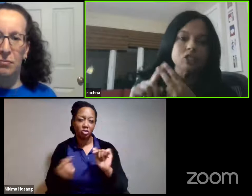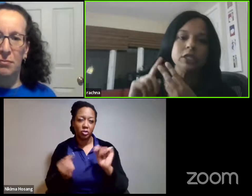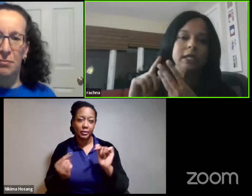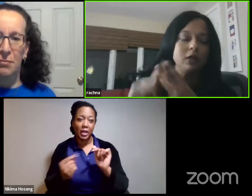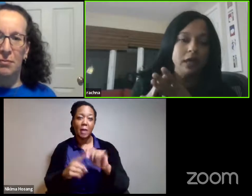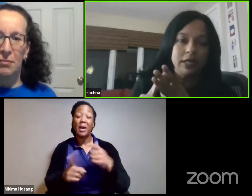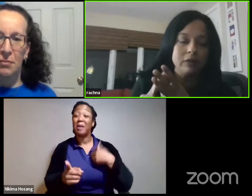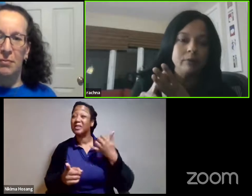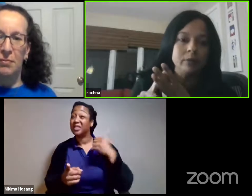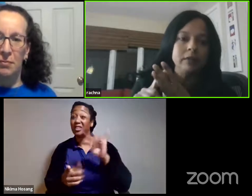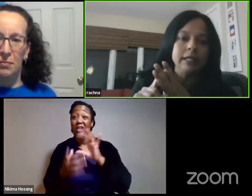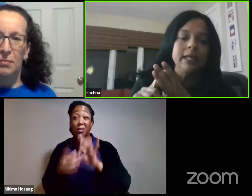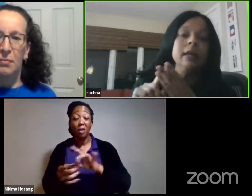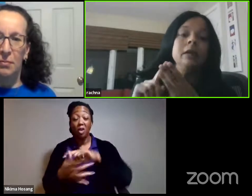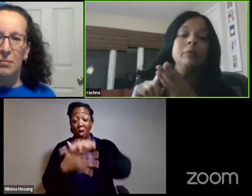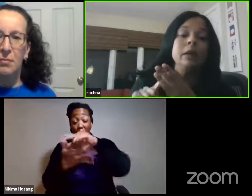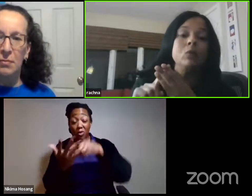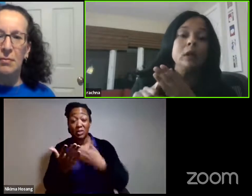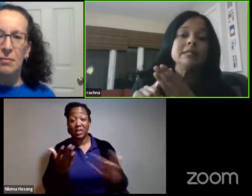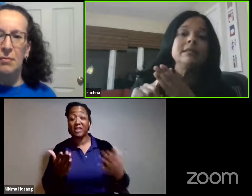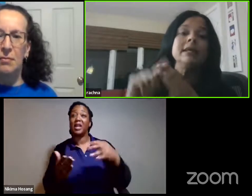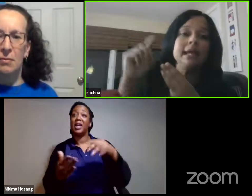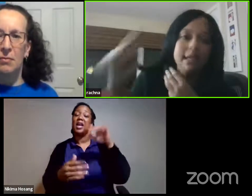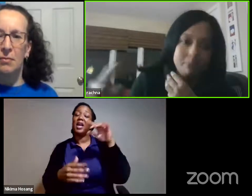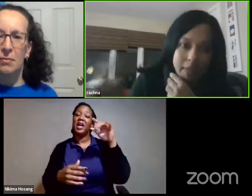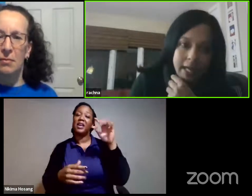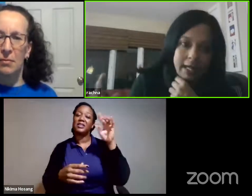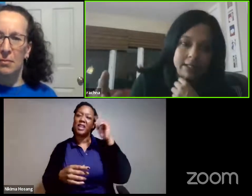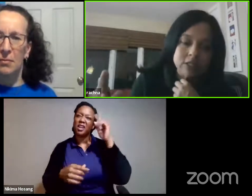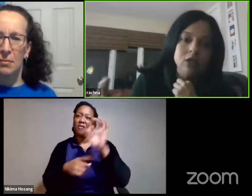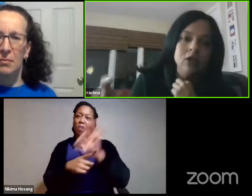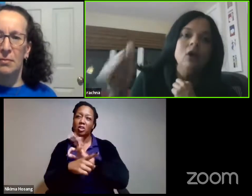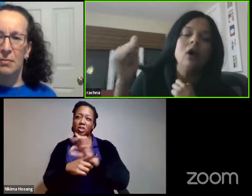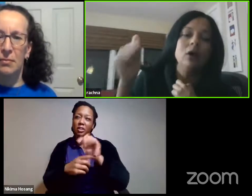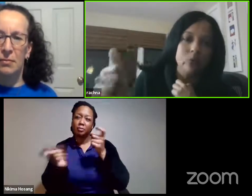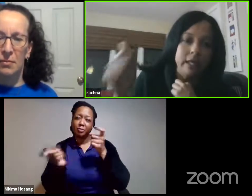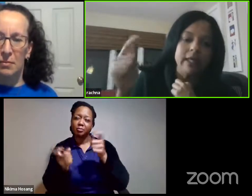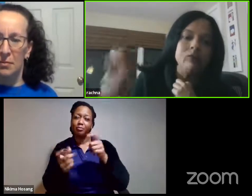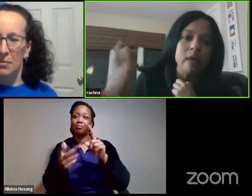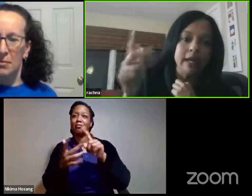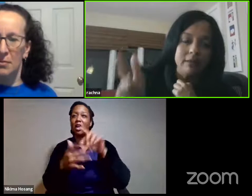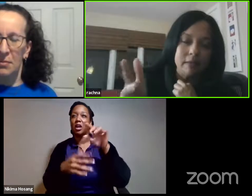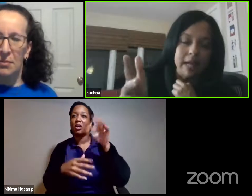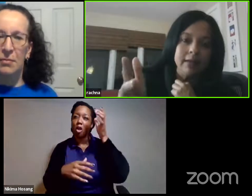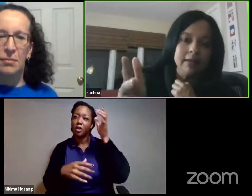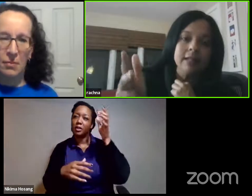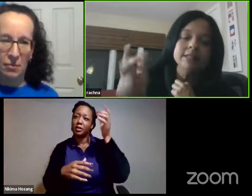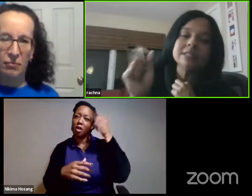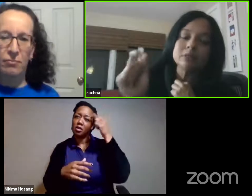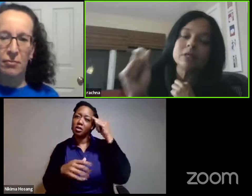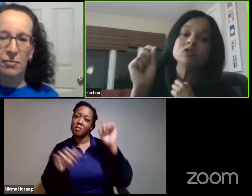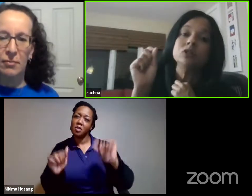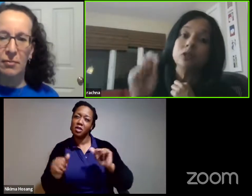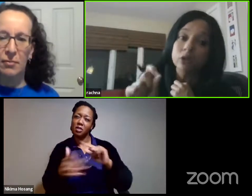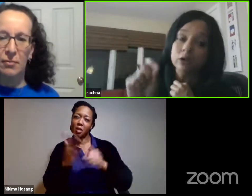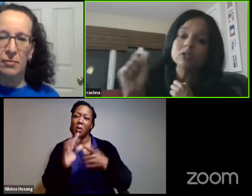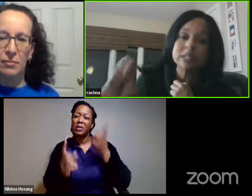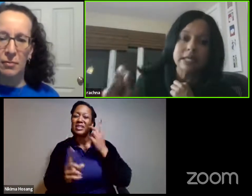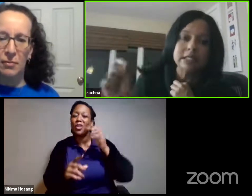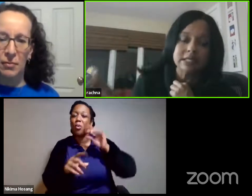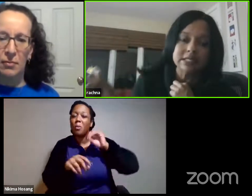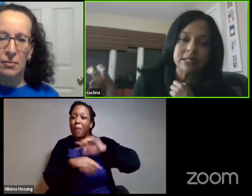executive functioning, cognitive ability, but I want to see the impact on reading, writing, and math. And sometimes